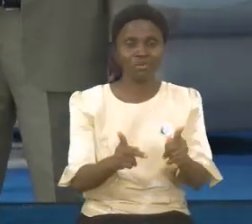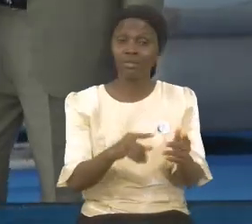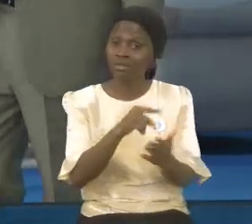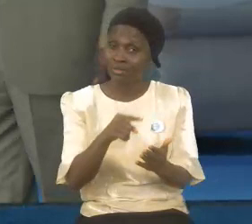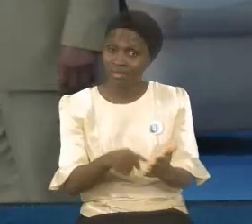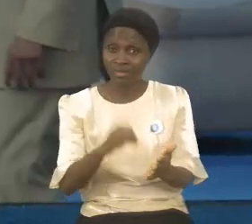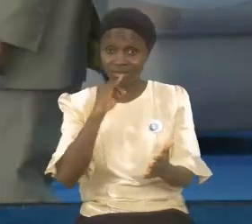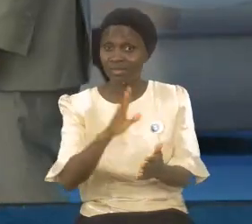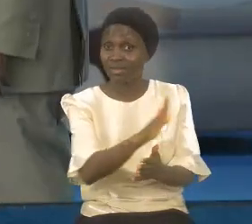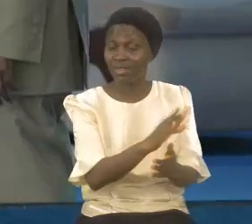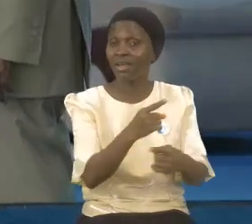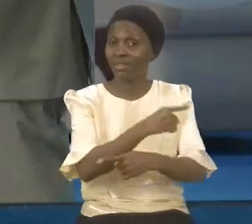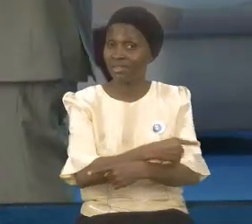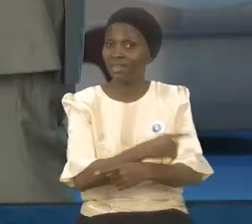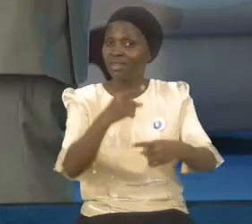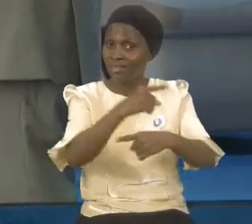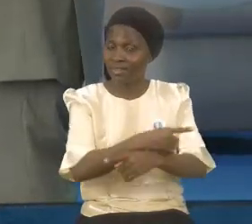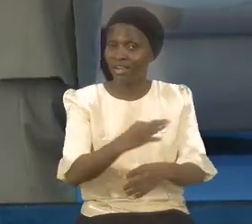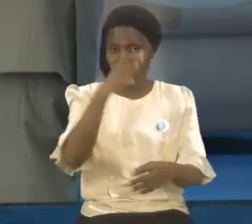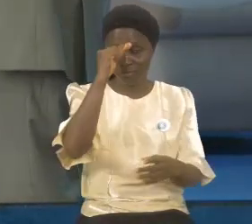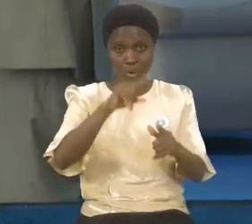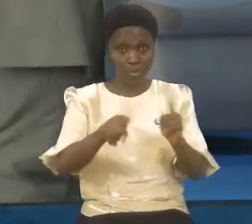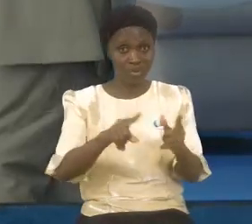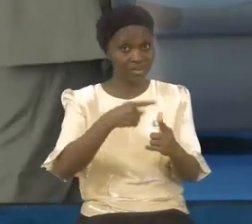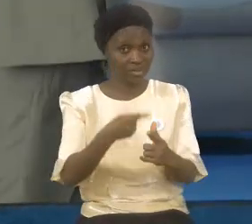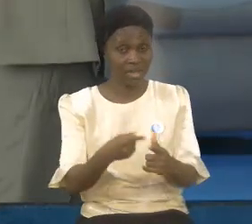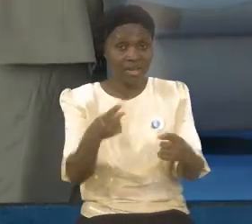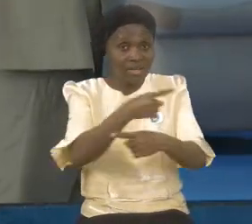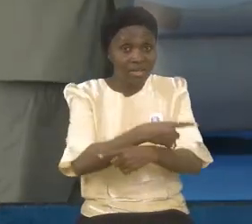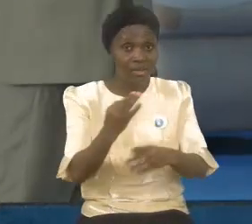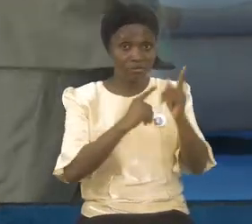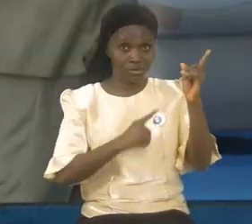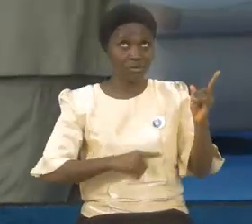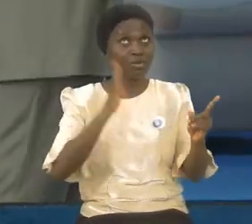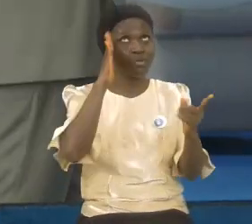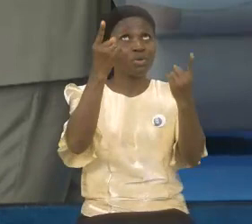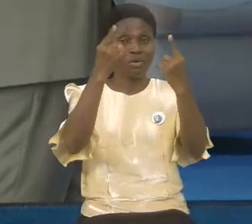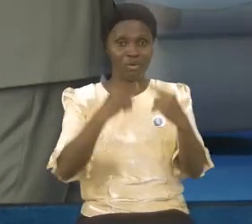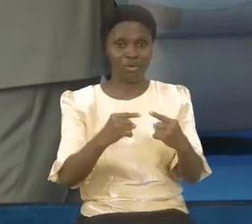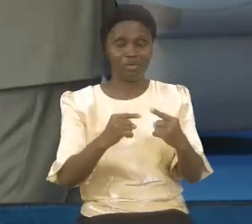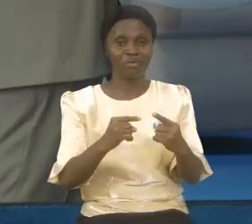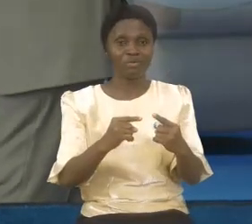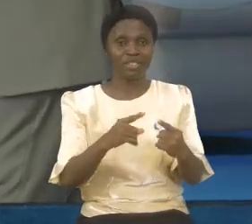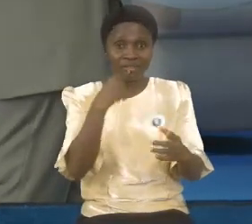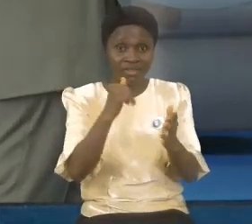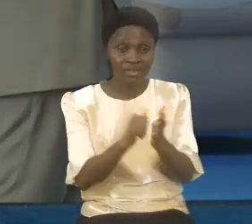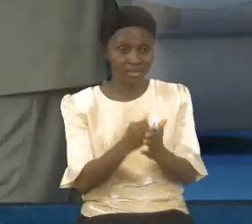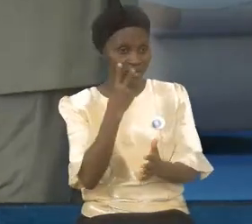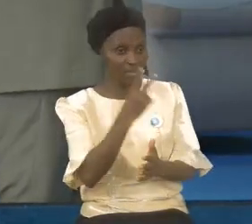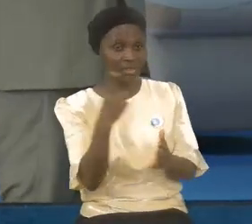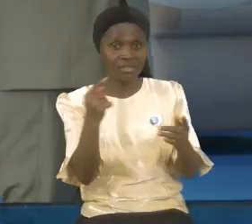day of man. But then the day of the Lord is coming, and it says, behold, the day of the Lord